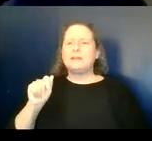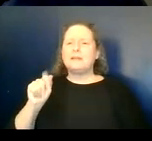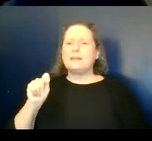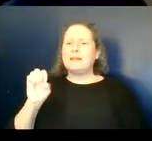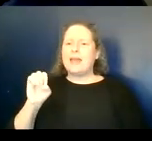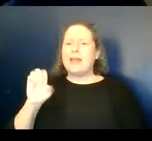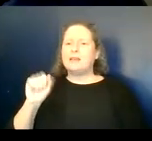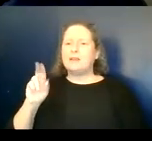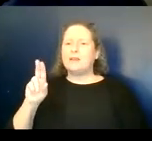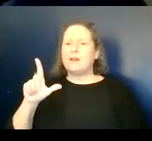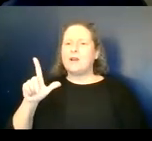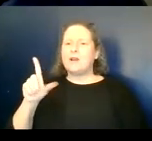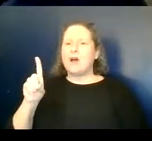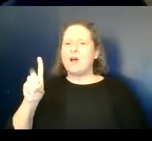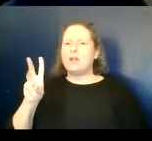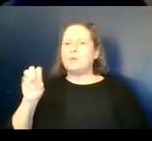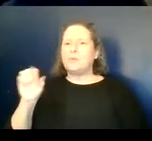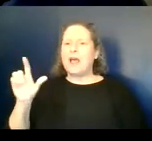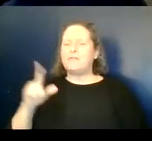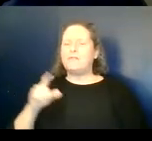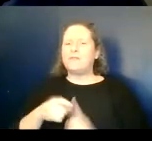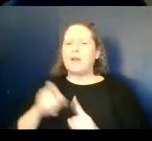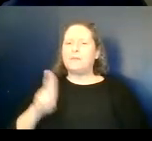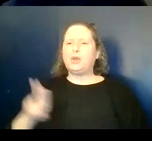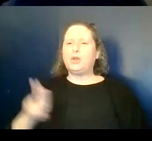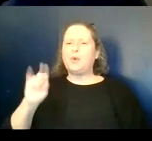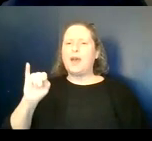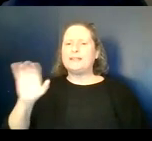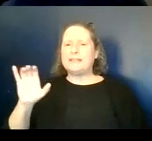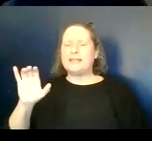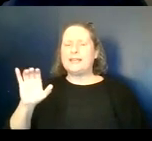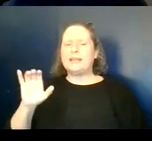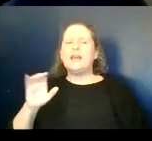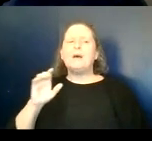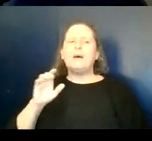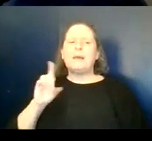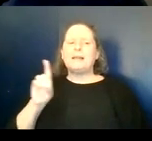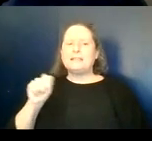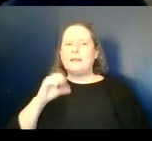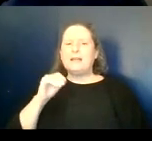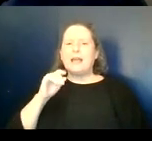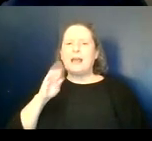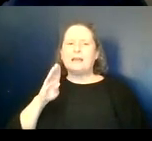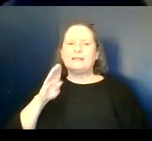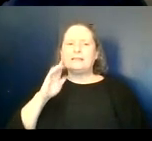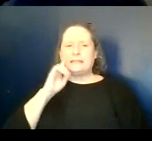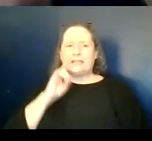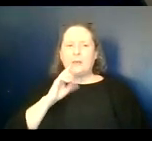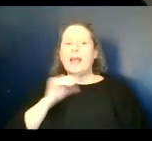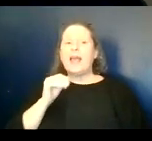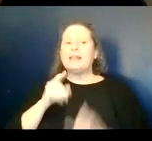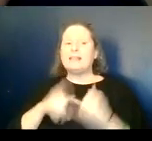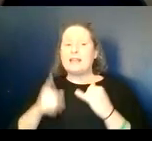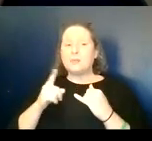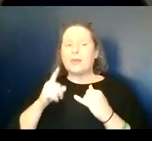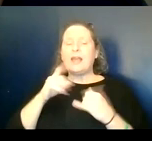UIC on disability and bisexuality and healthcare outcomes. And lastly, healthy sexuality and sexual expression panel,